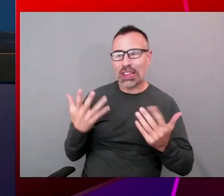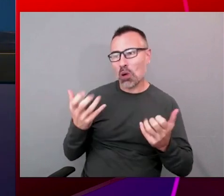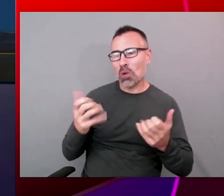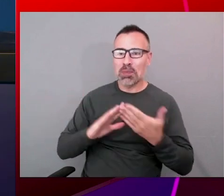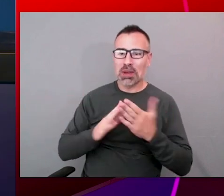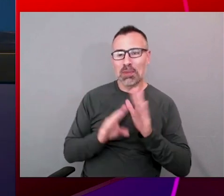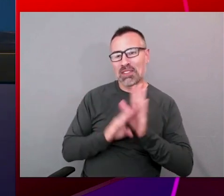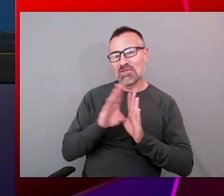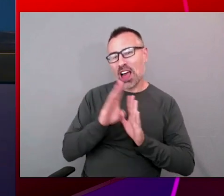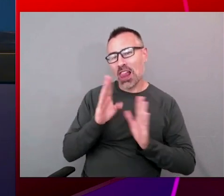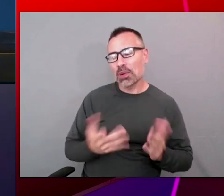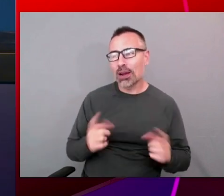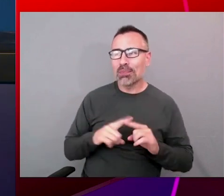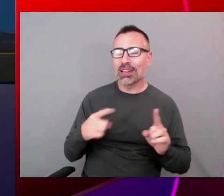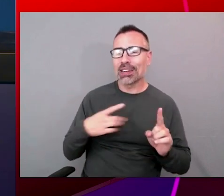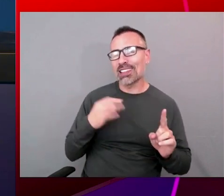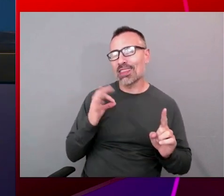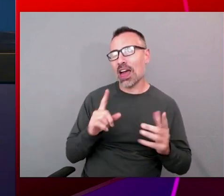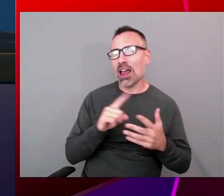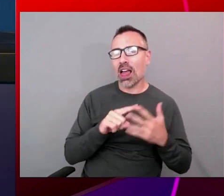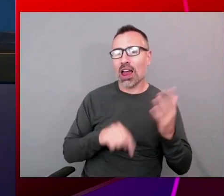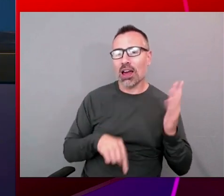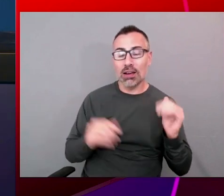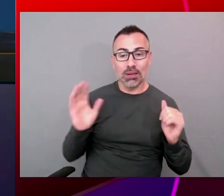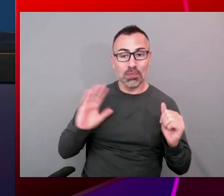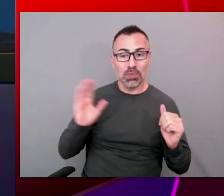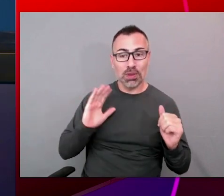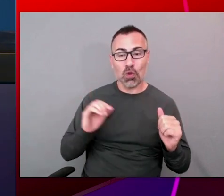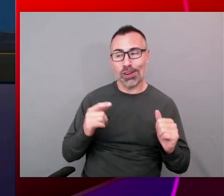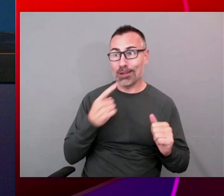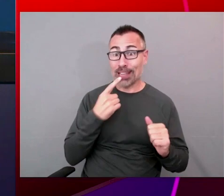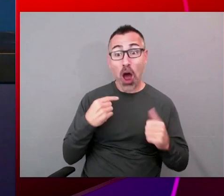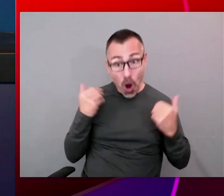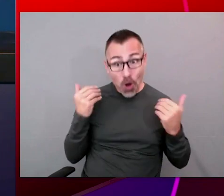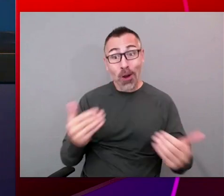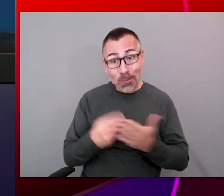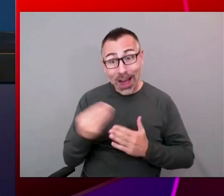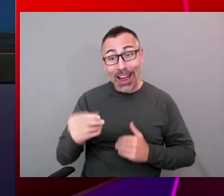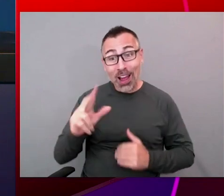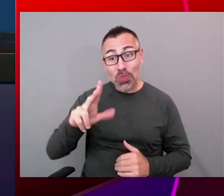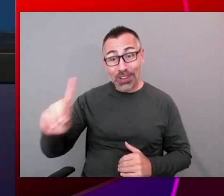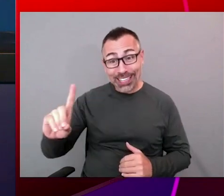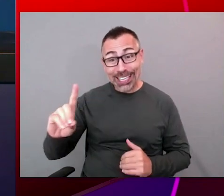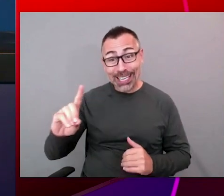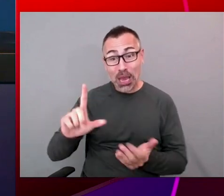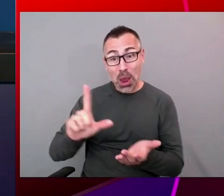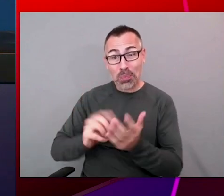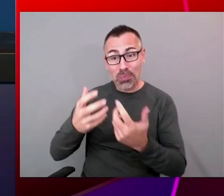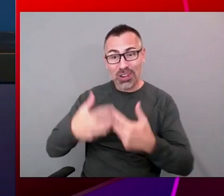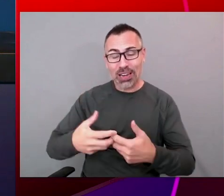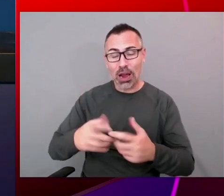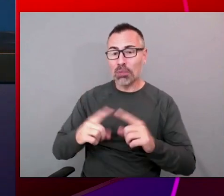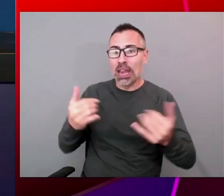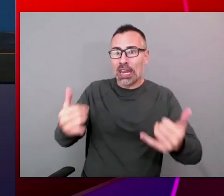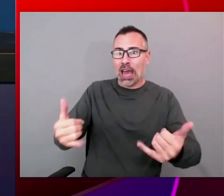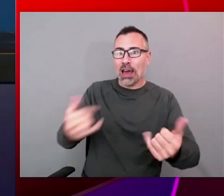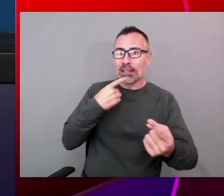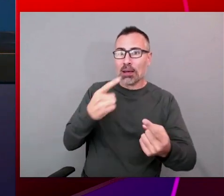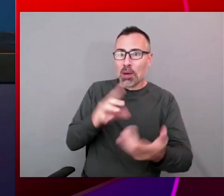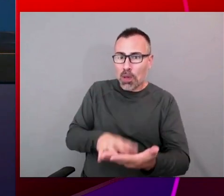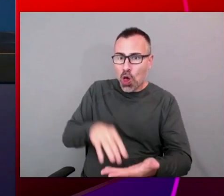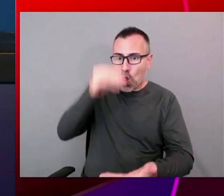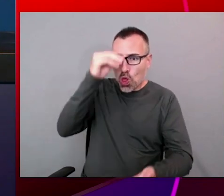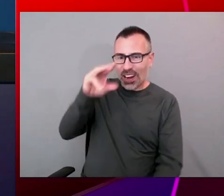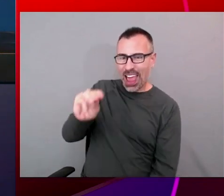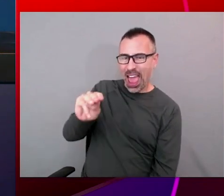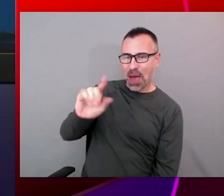like it used to be go buy a 3D printer. That was like 5 years ago, but now it's learn machine learning. So I think a university